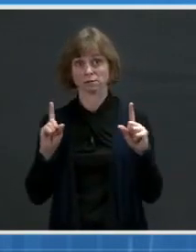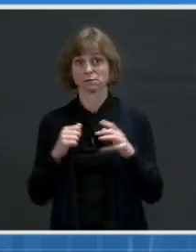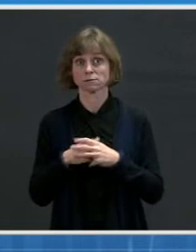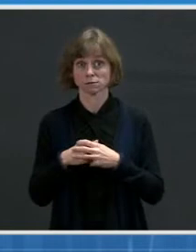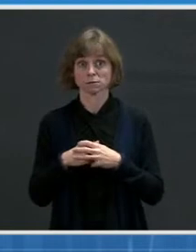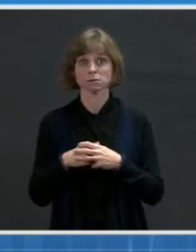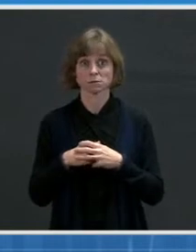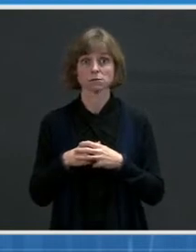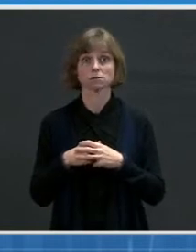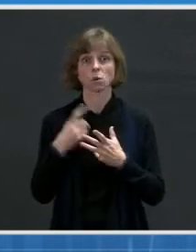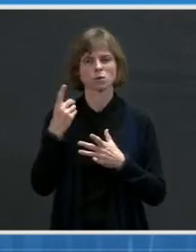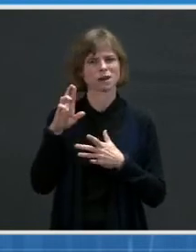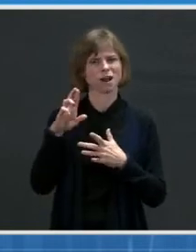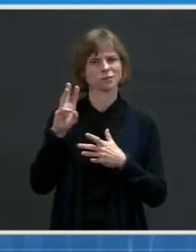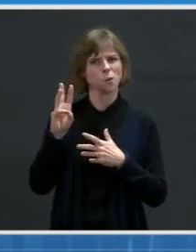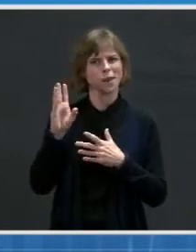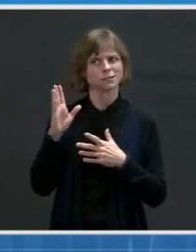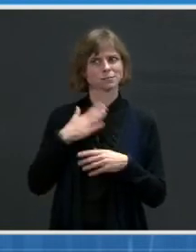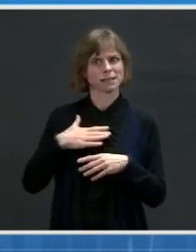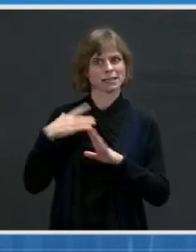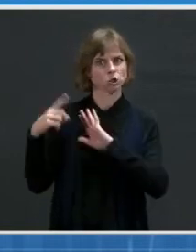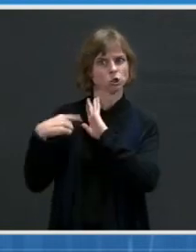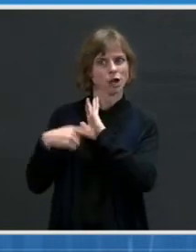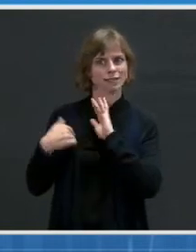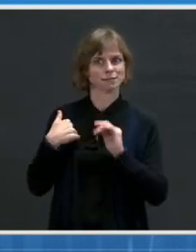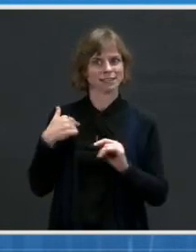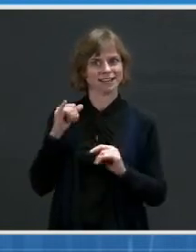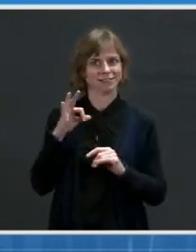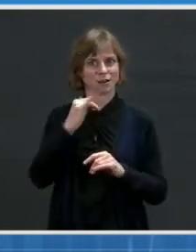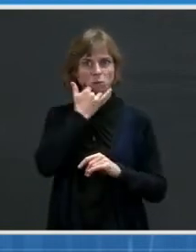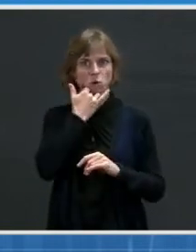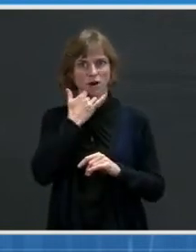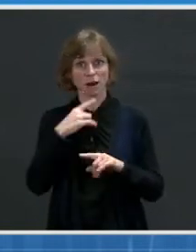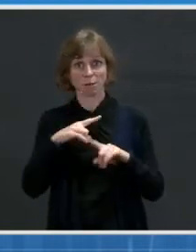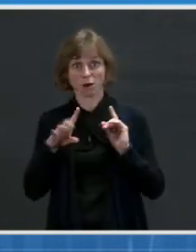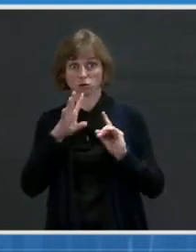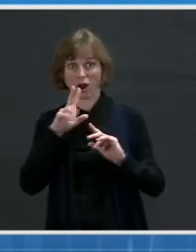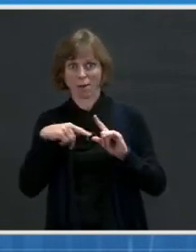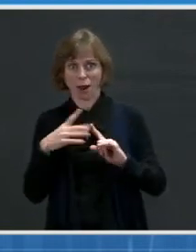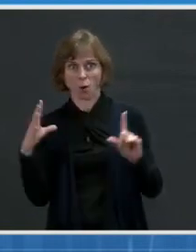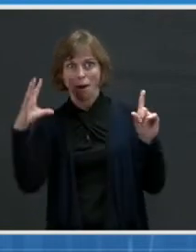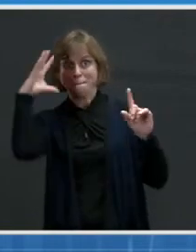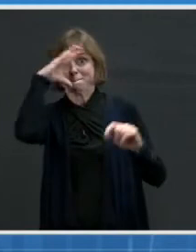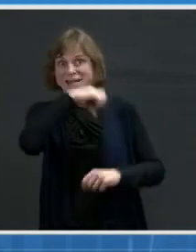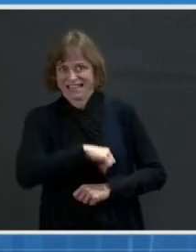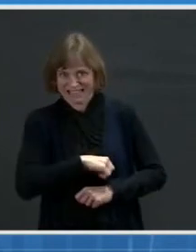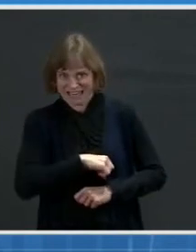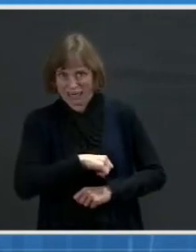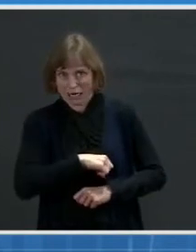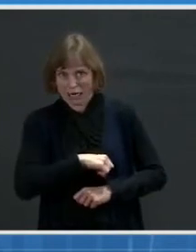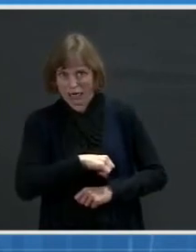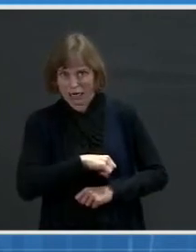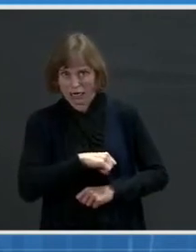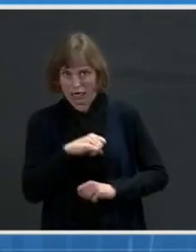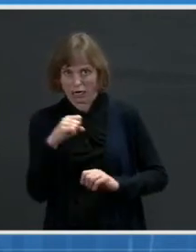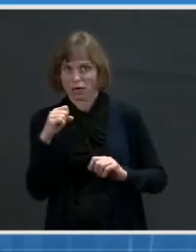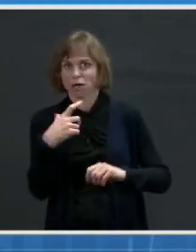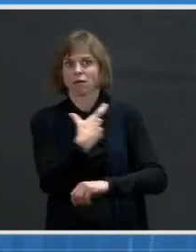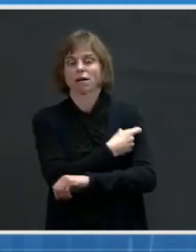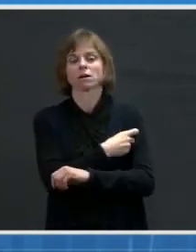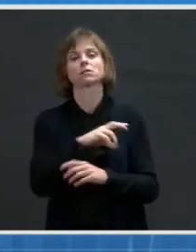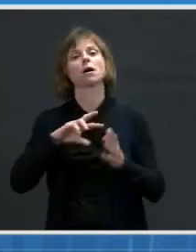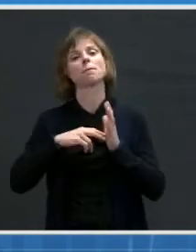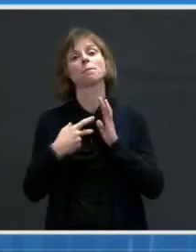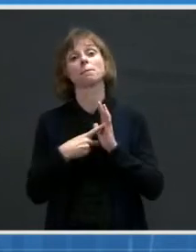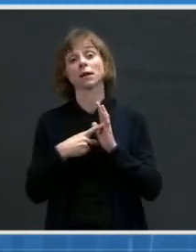Walensky to of course, correct me if I'm wrong, that she was referring to quote unquote missing vaccines, simply that we needed to get the vaccines that had